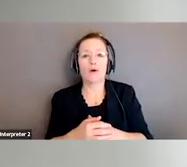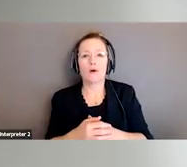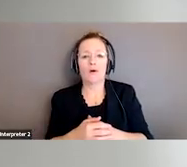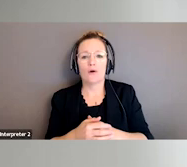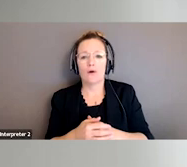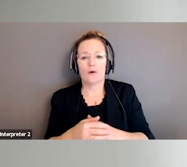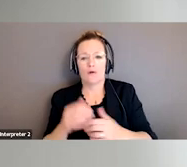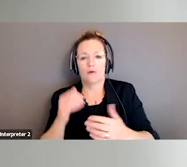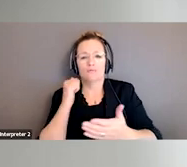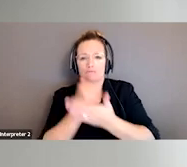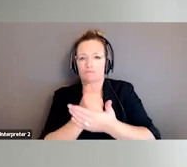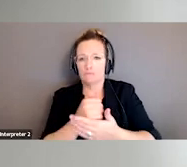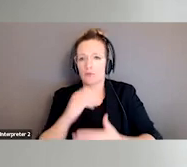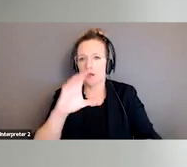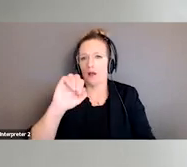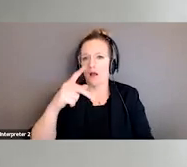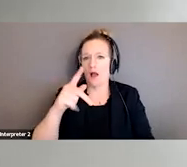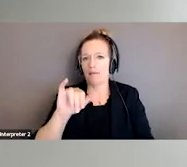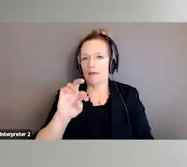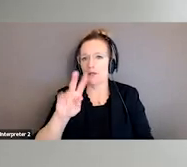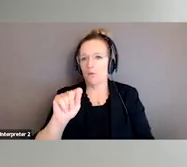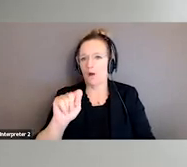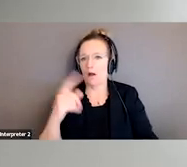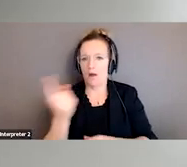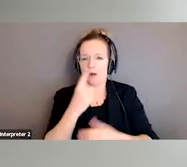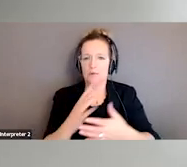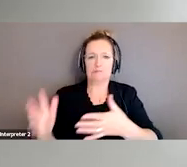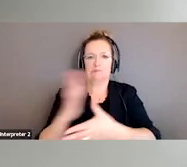a protection for that software.